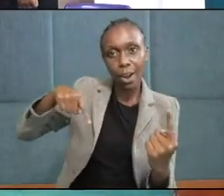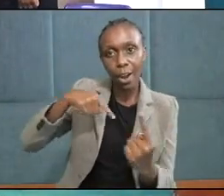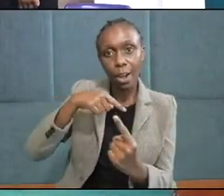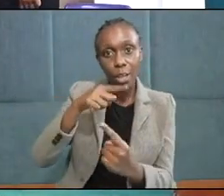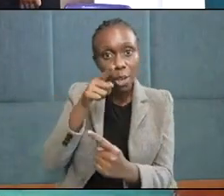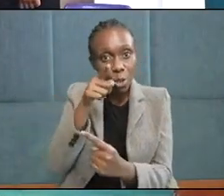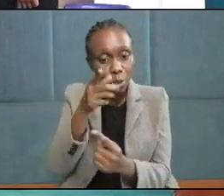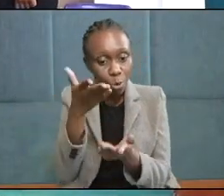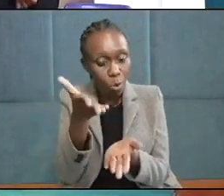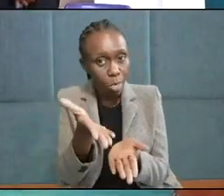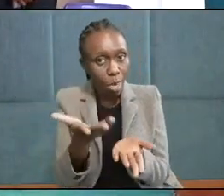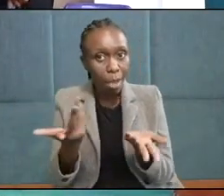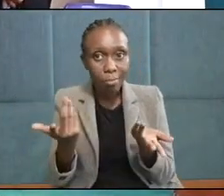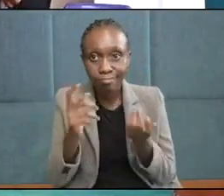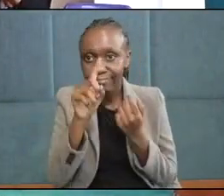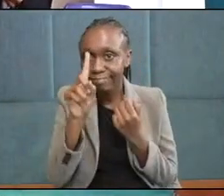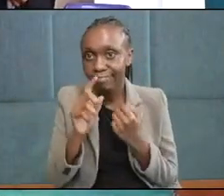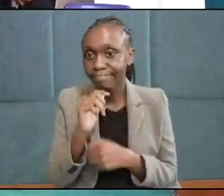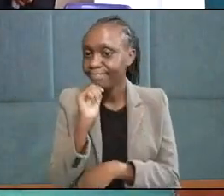you be there?